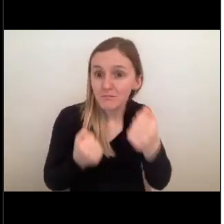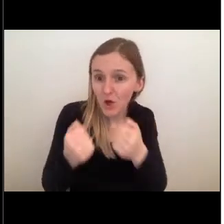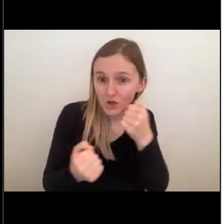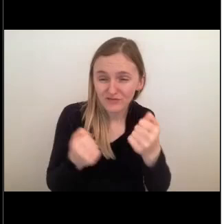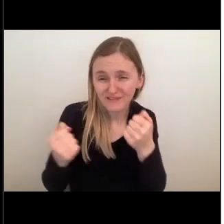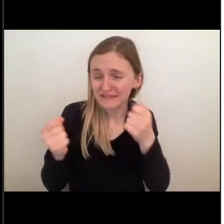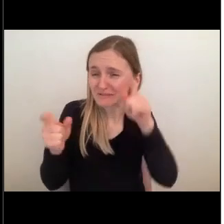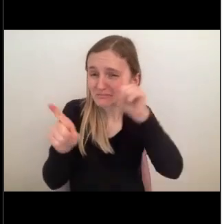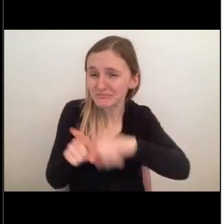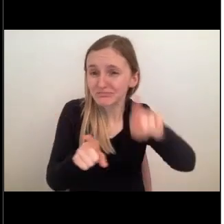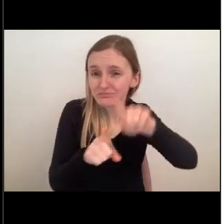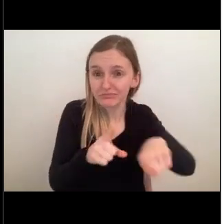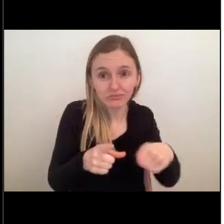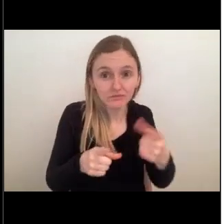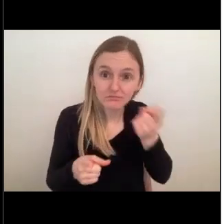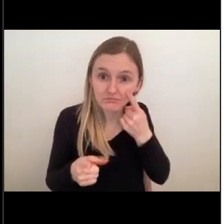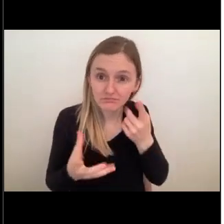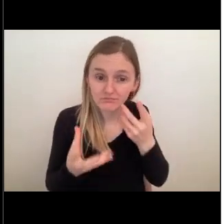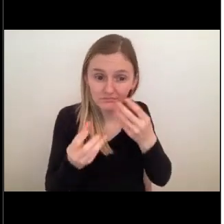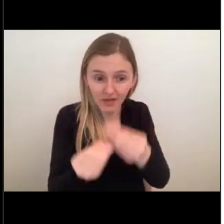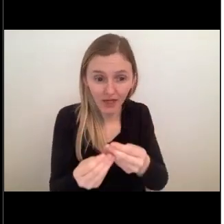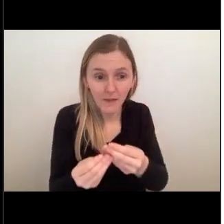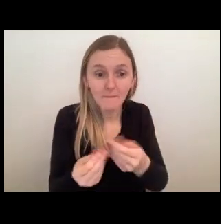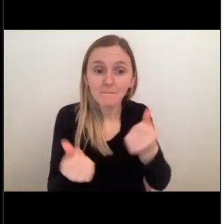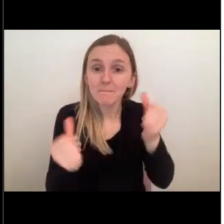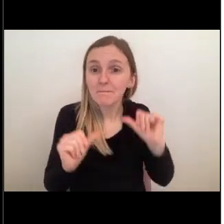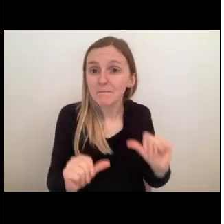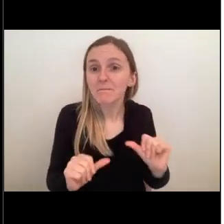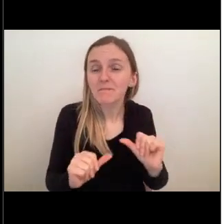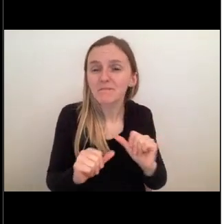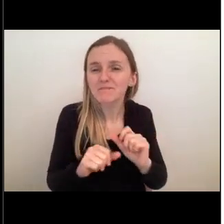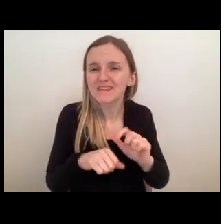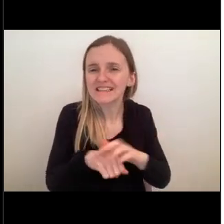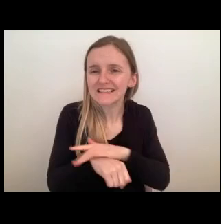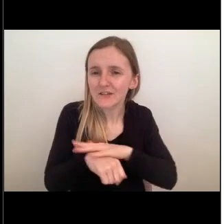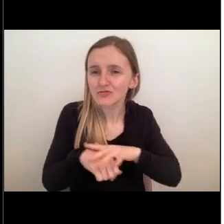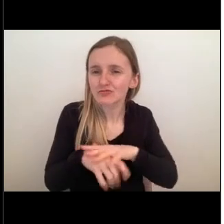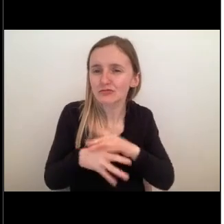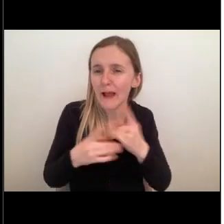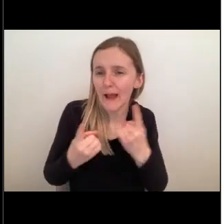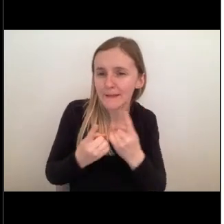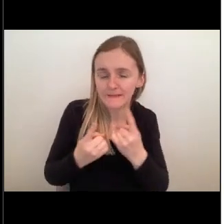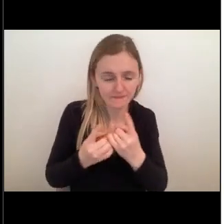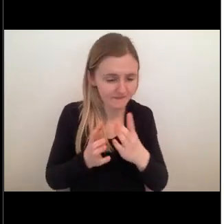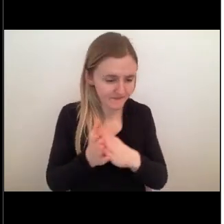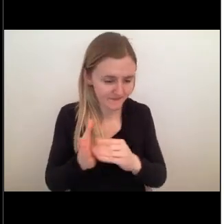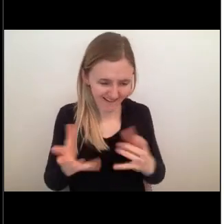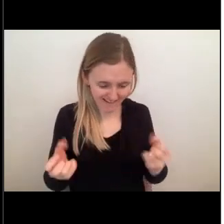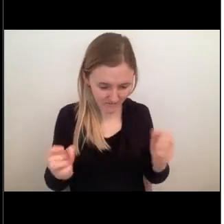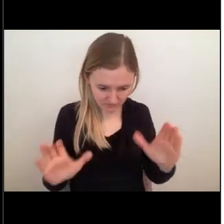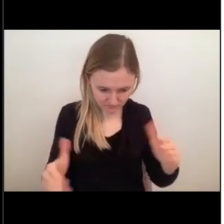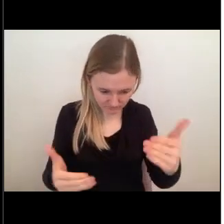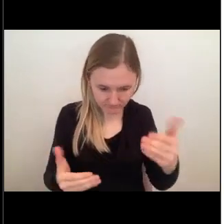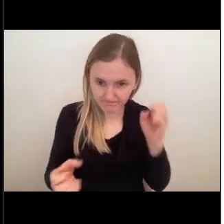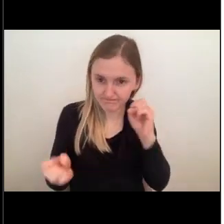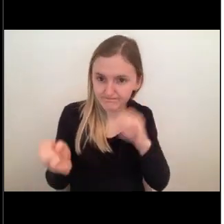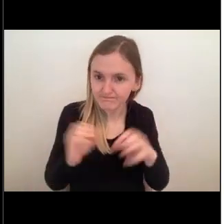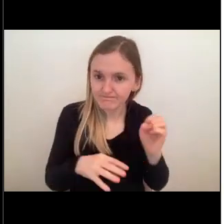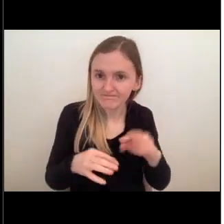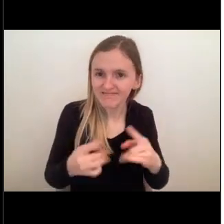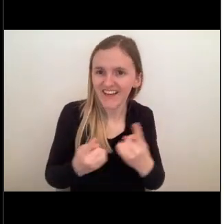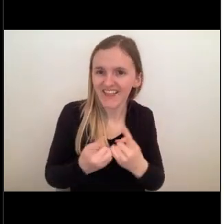of those things can be helpful. Sensory items, having a sensory toolkit, so it might be that we have